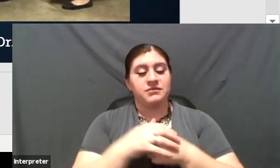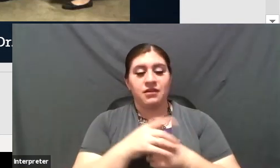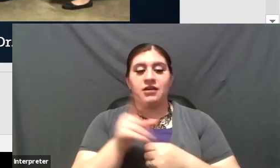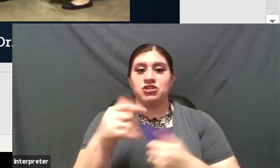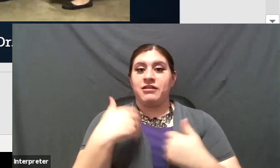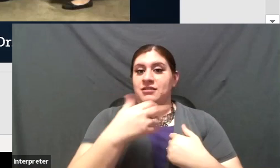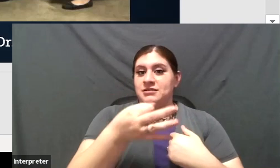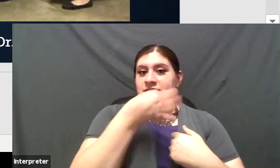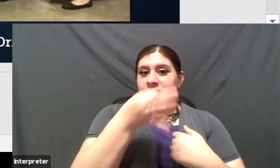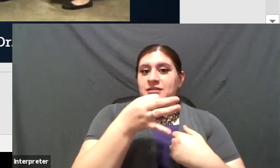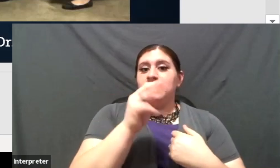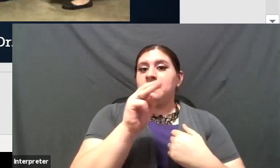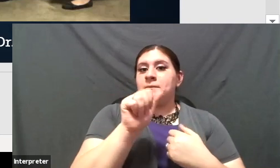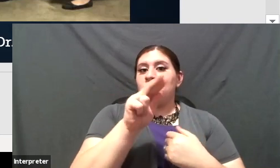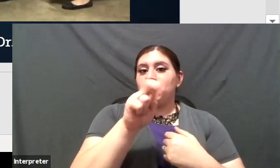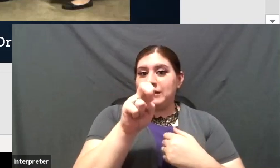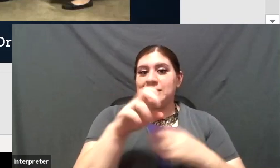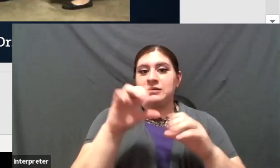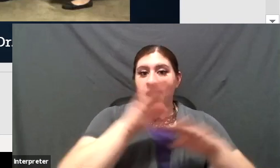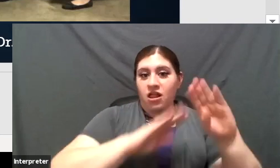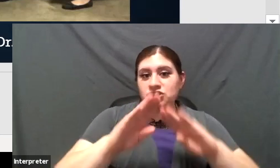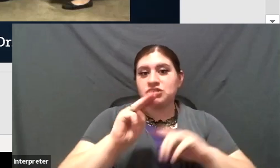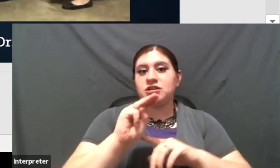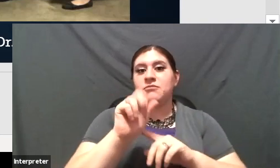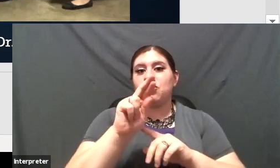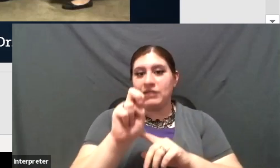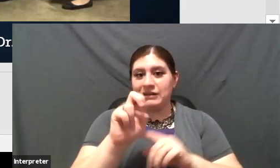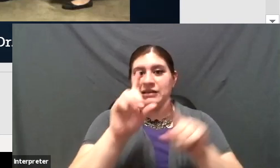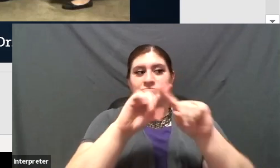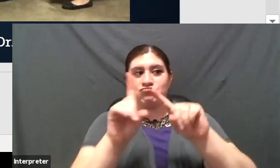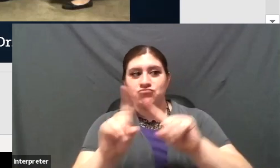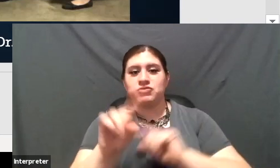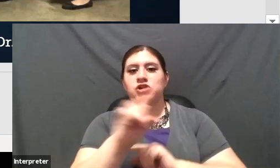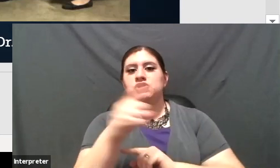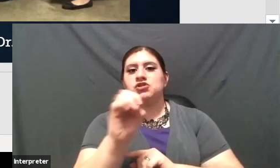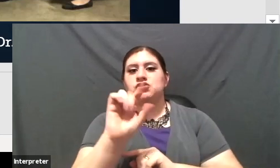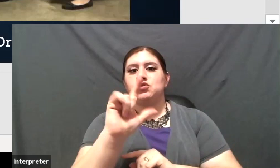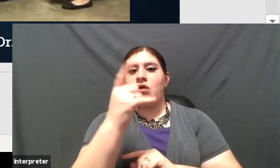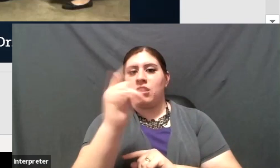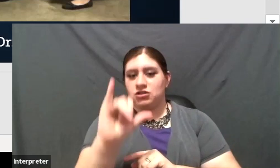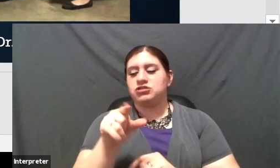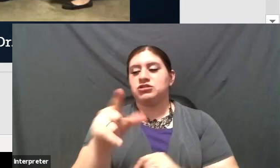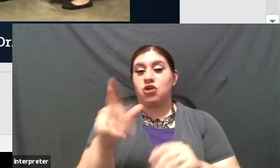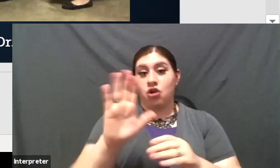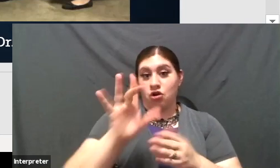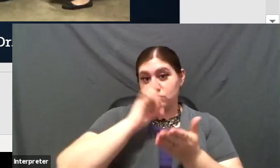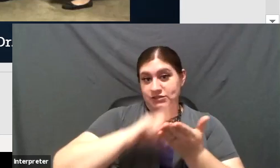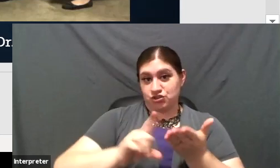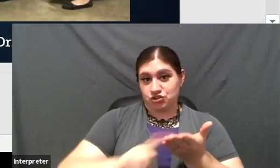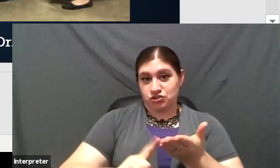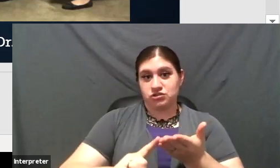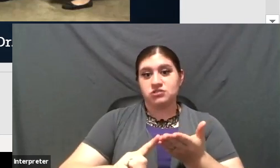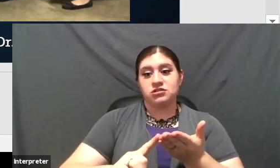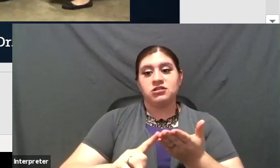has expertise in marine biology and in marine invertebrate zoology. Her research it's on